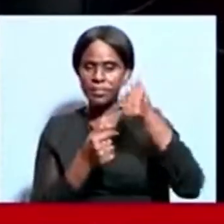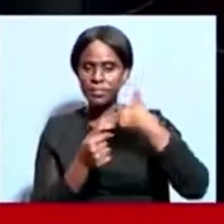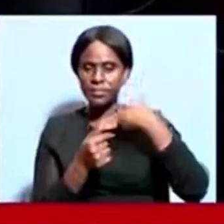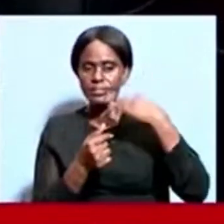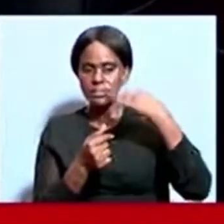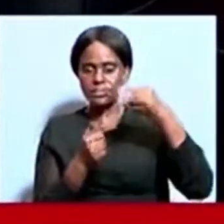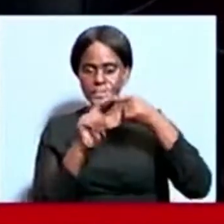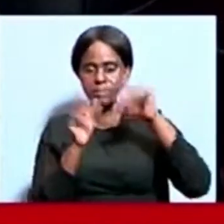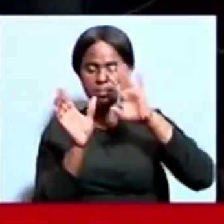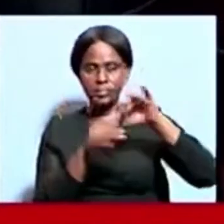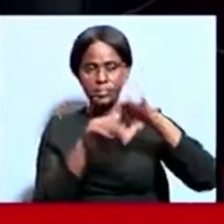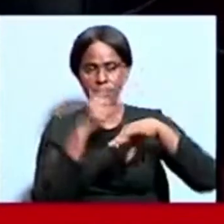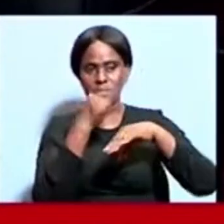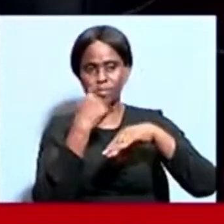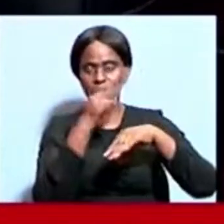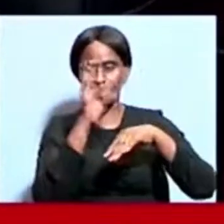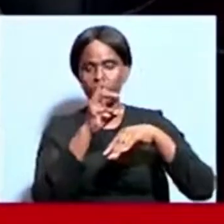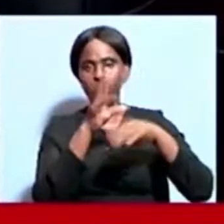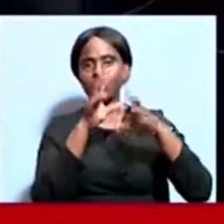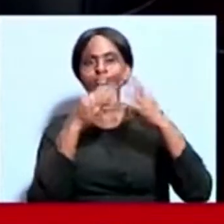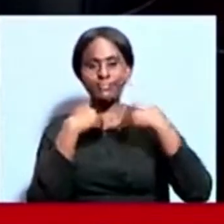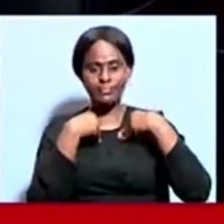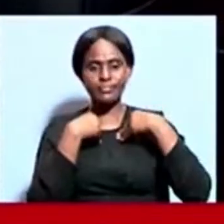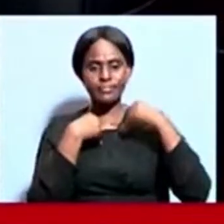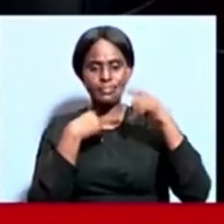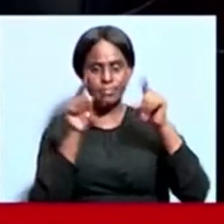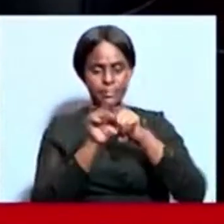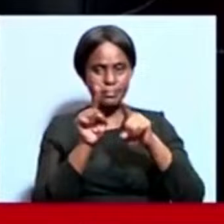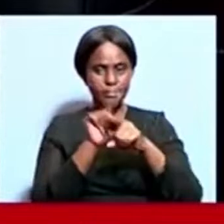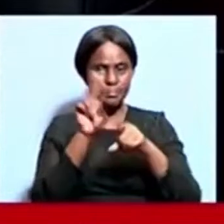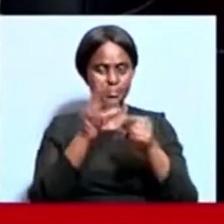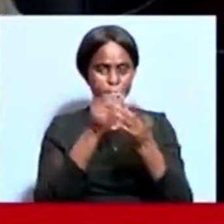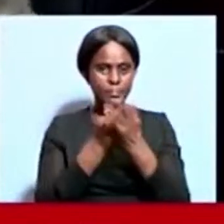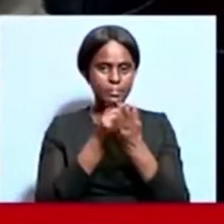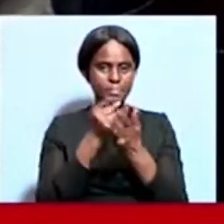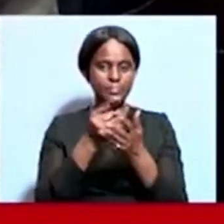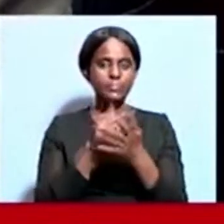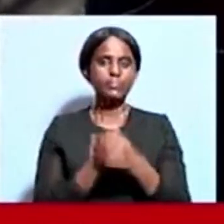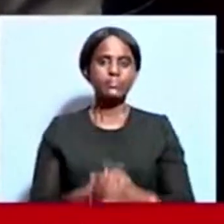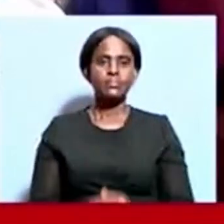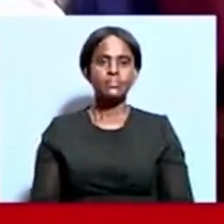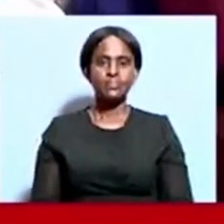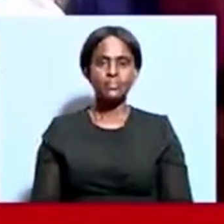you left them are those that you're going to consider using the same amount of money?